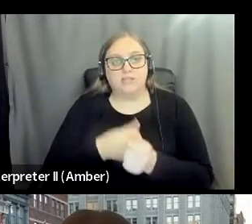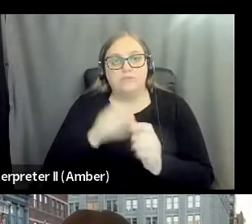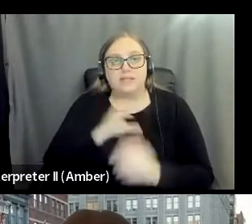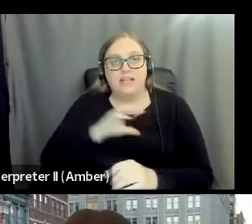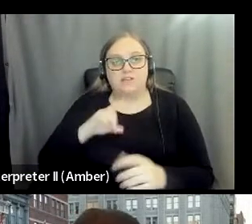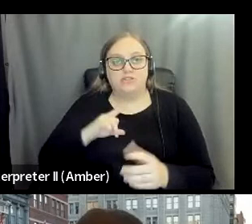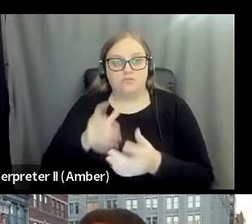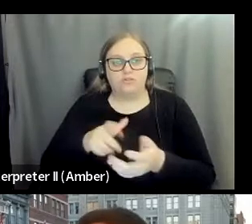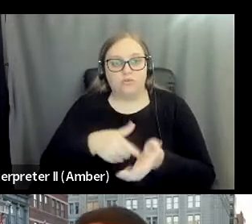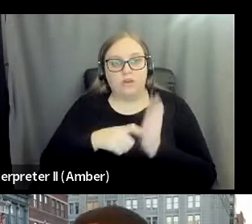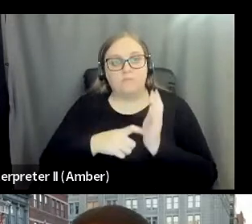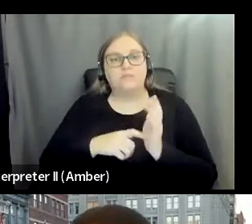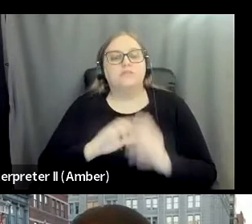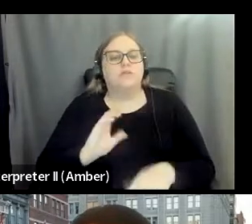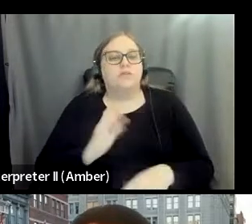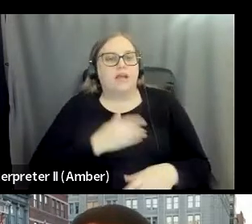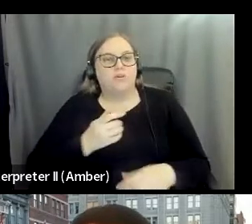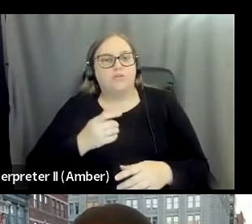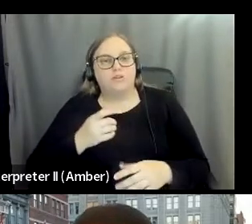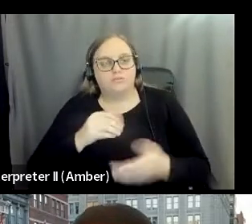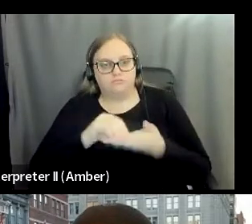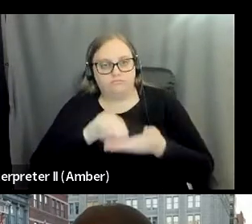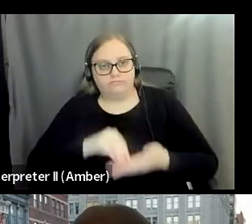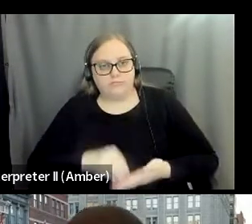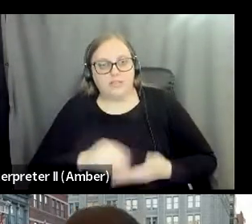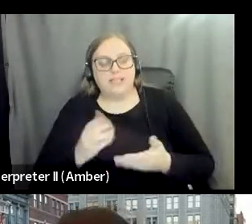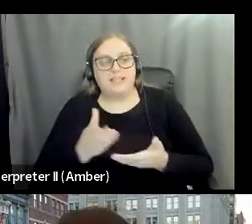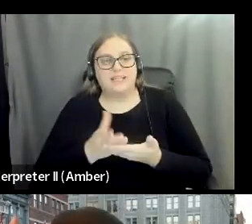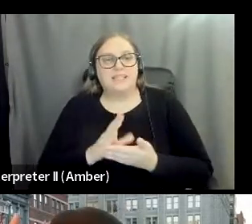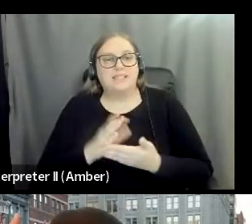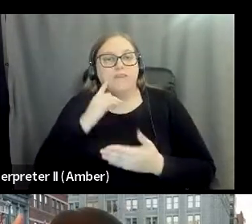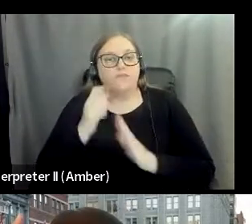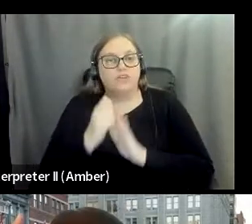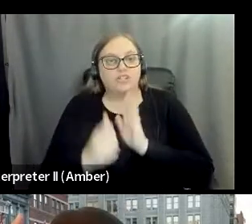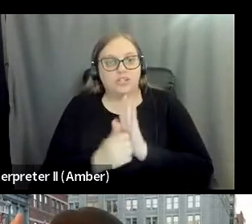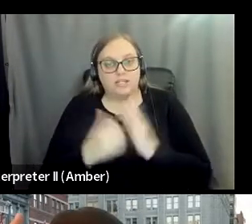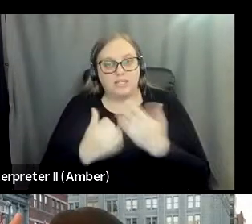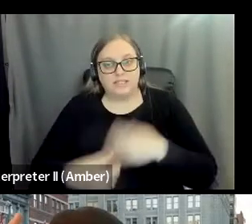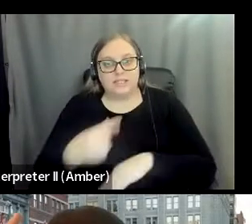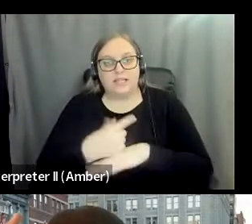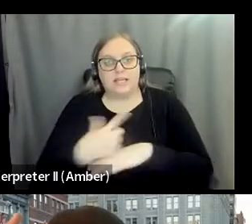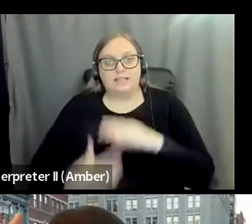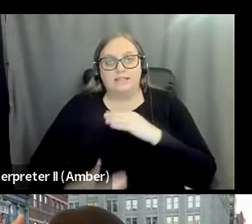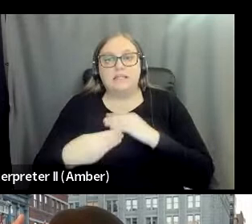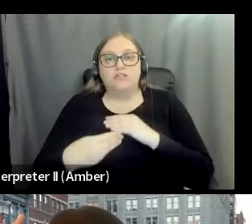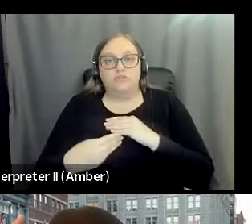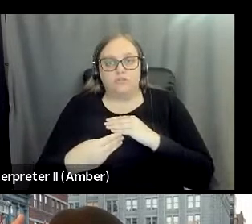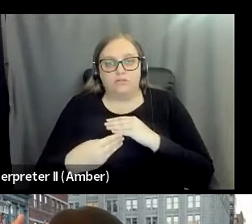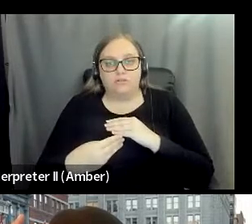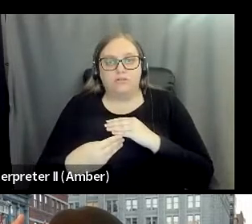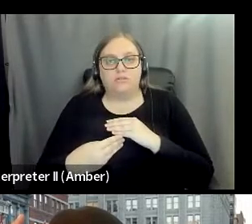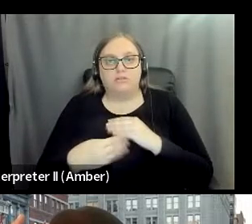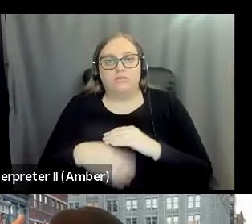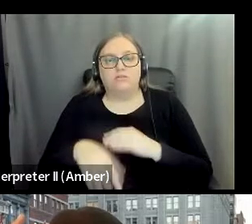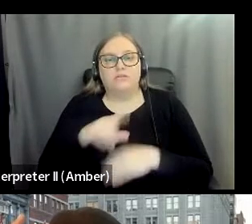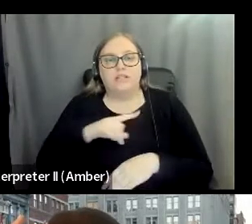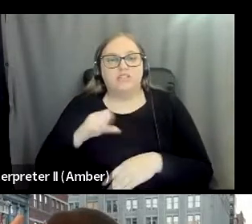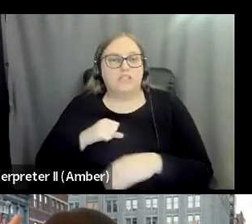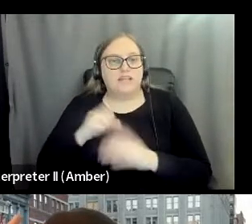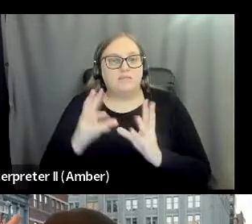Without objection, this measure will be placed on the consent agenda for today's additional legislative